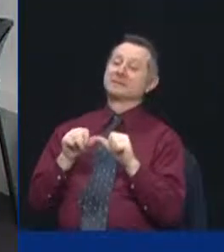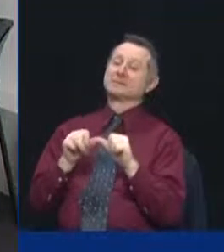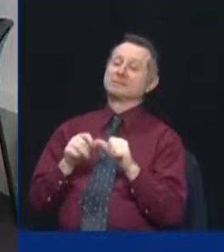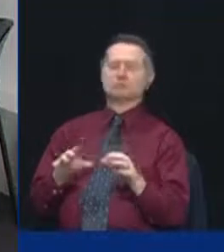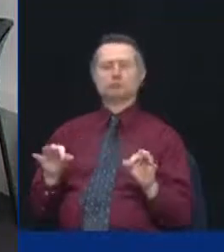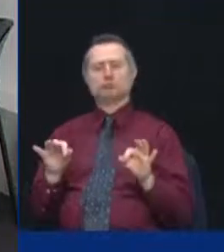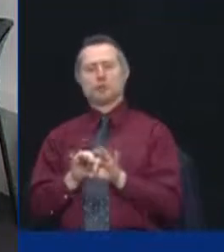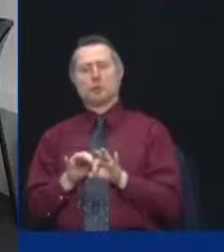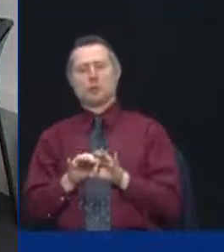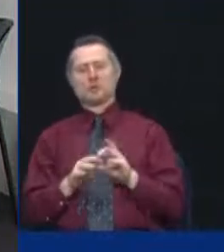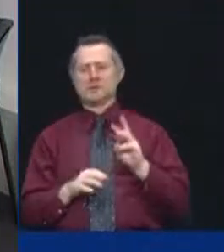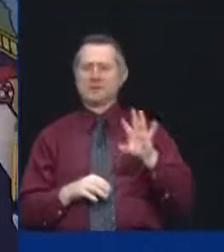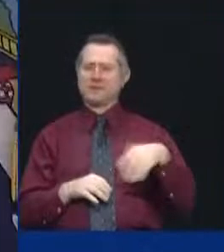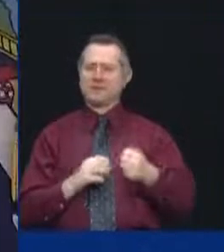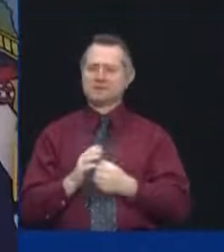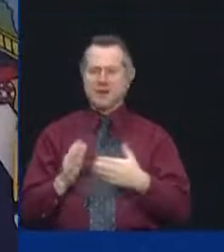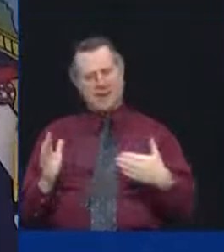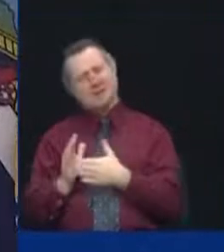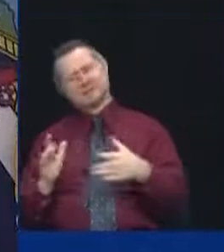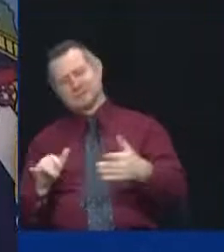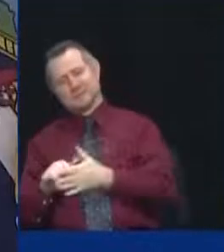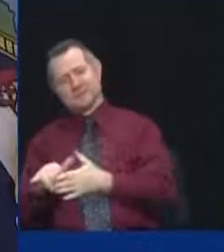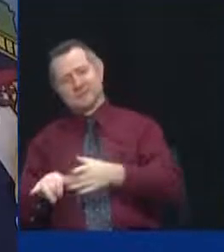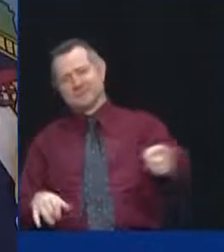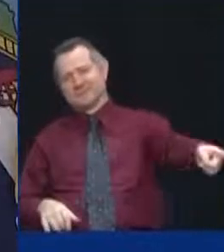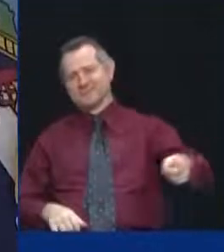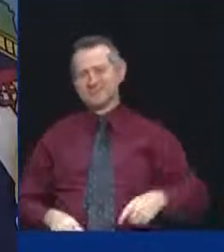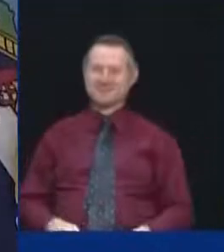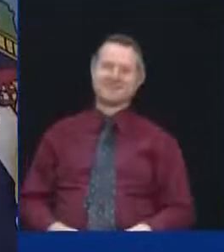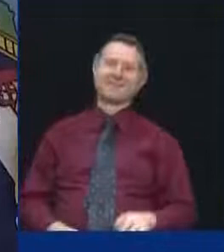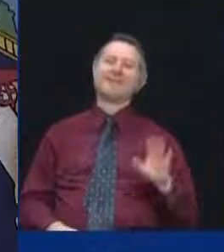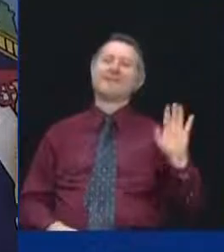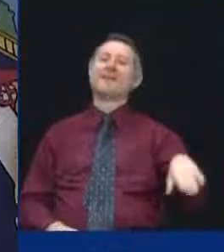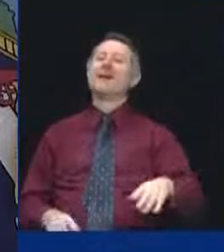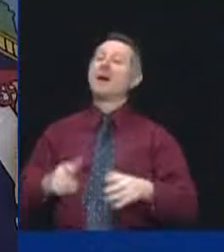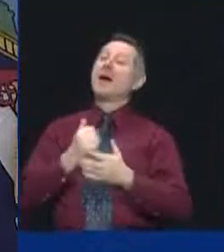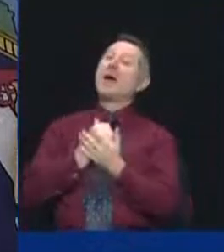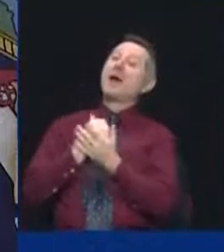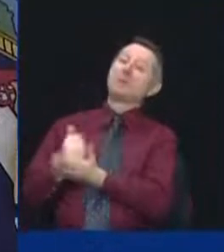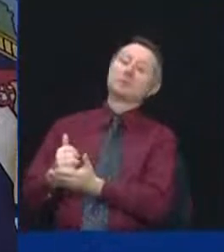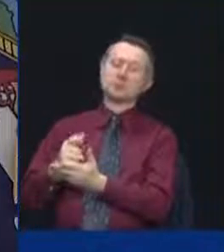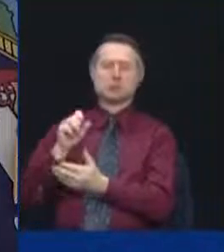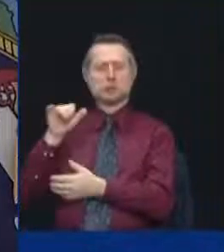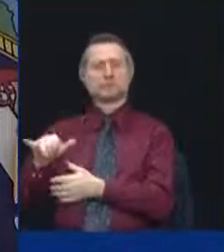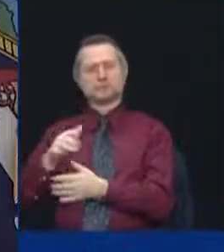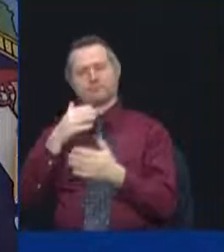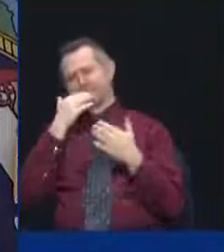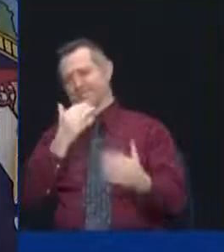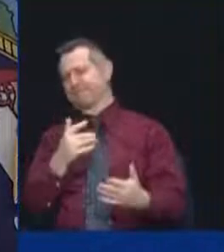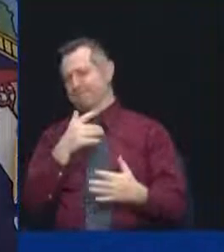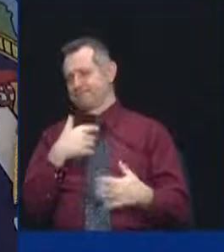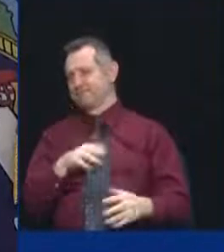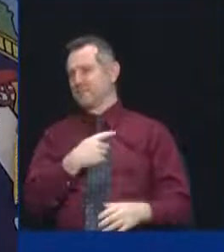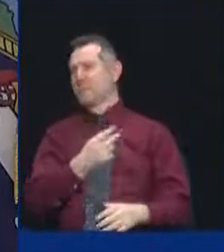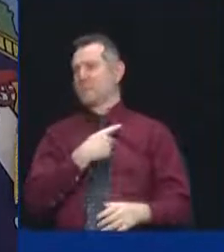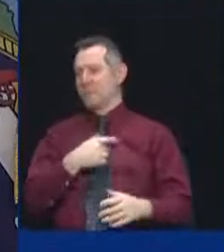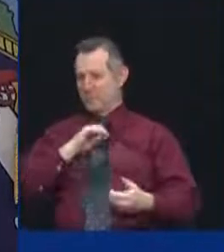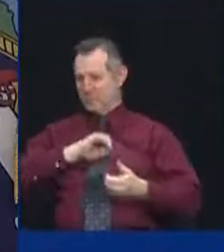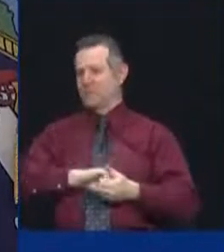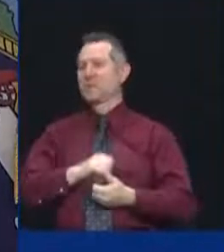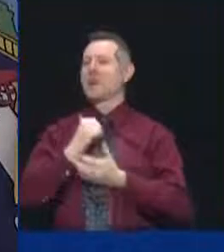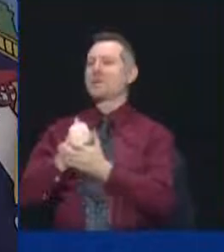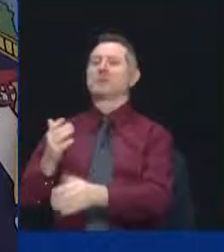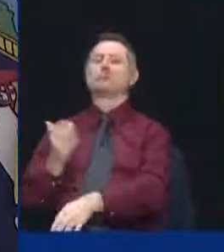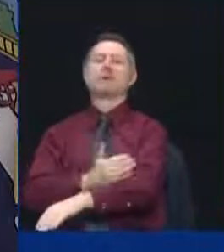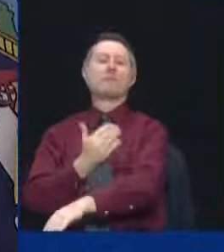in Syracuse. That's a big deal. We worked cooperatively on rebuilding a stadium up there, and it's very, very